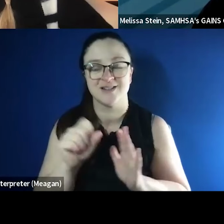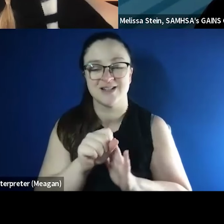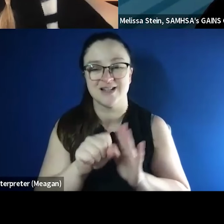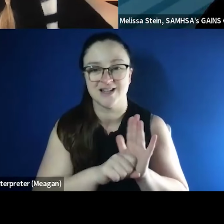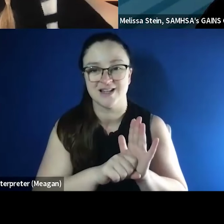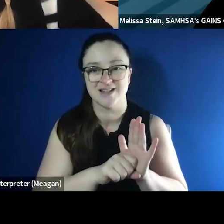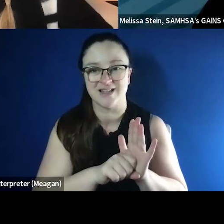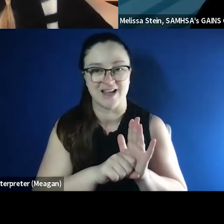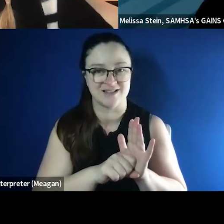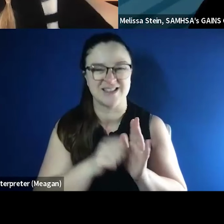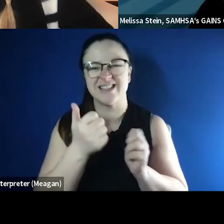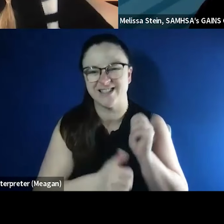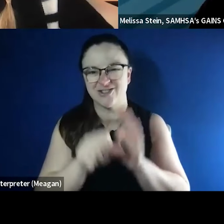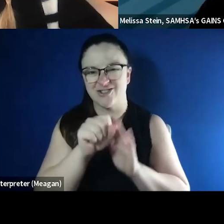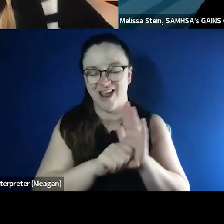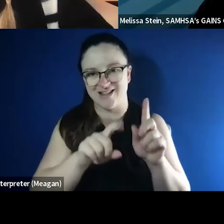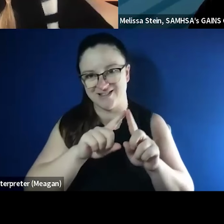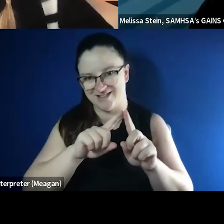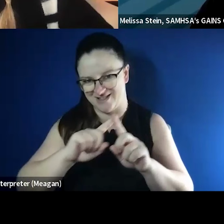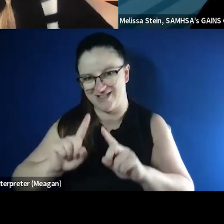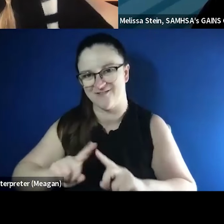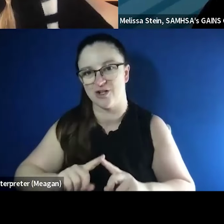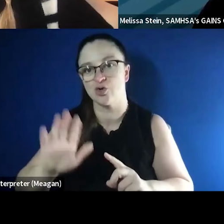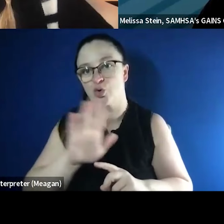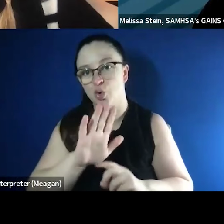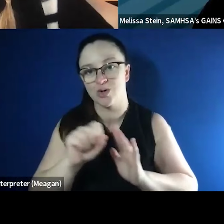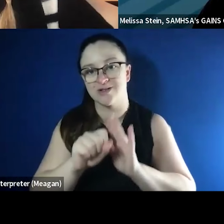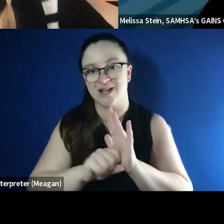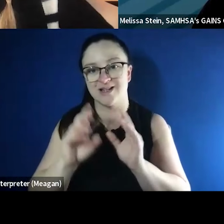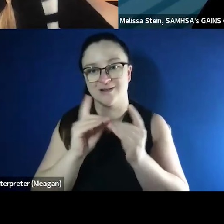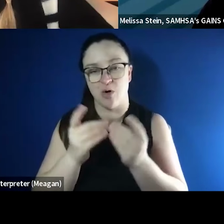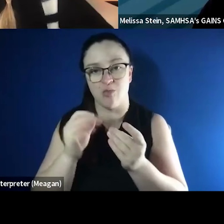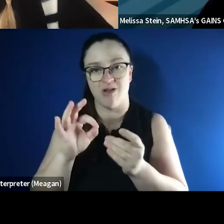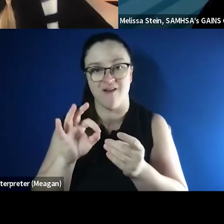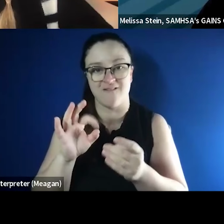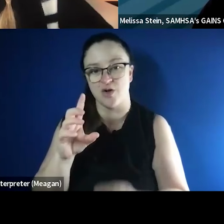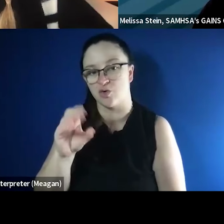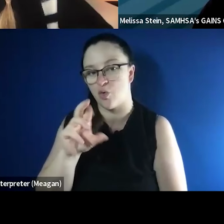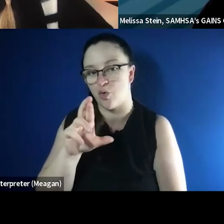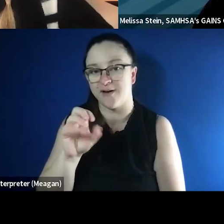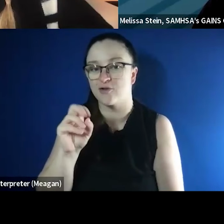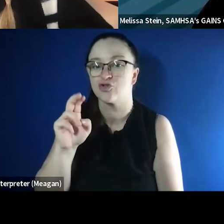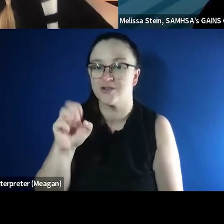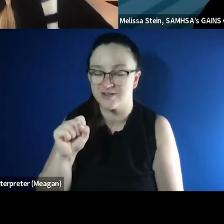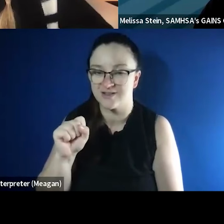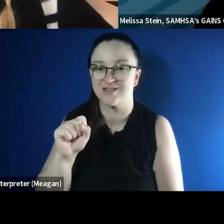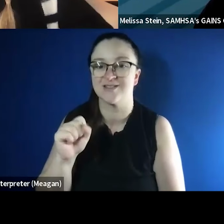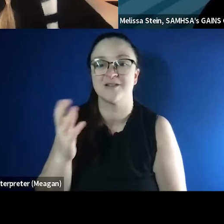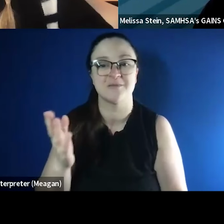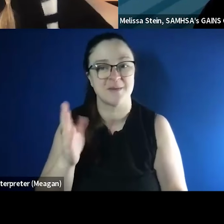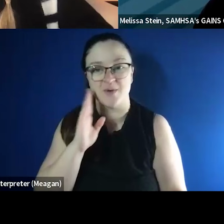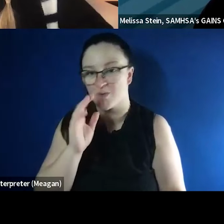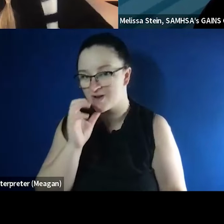vary. So depending on your state Department of Corrections may or may not help people register